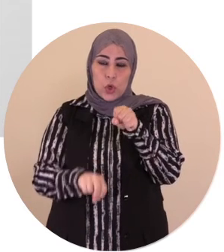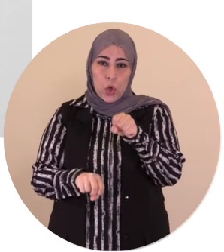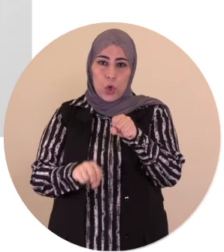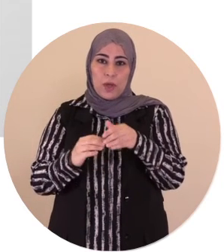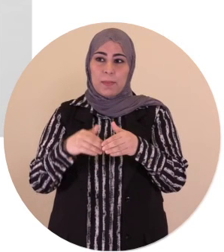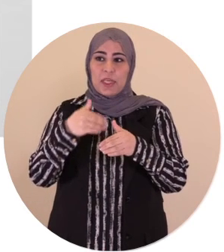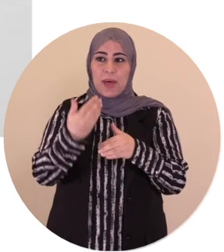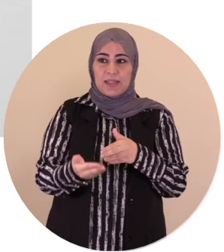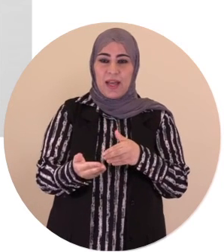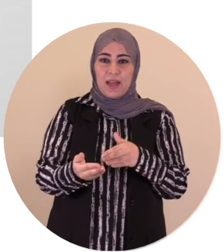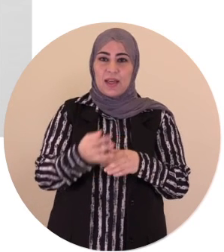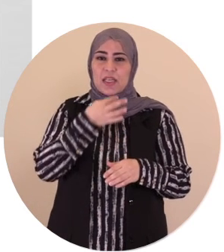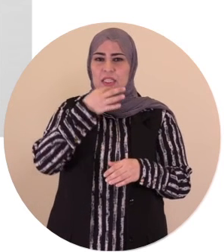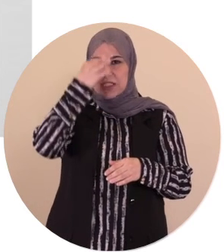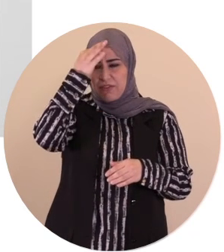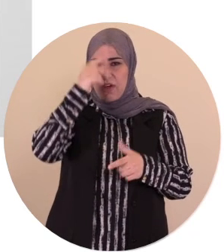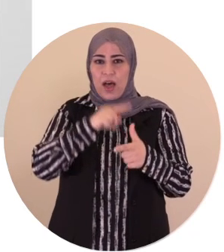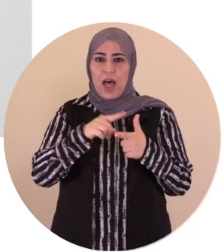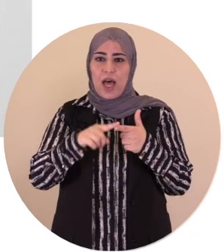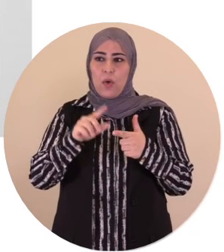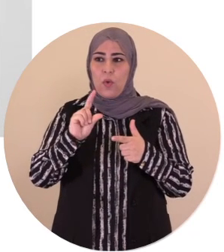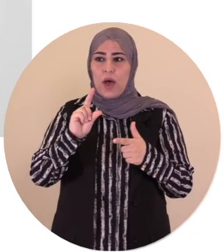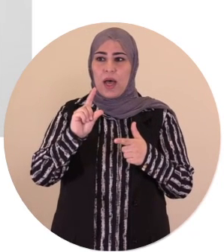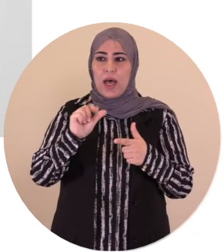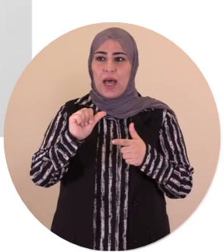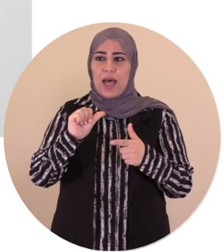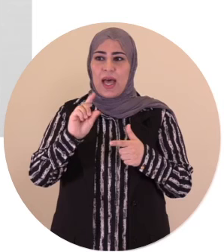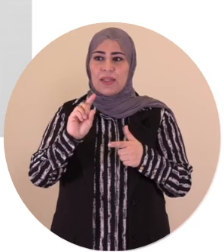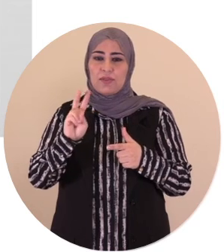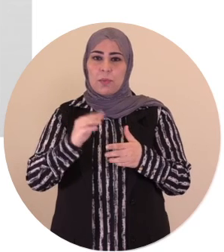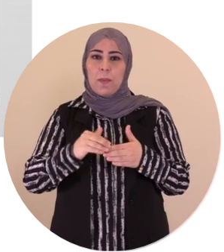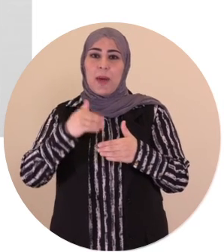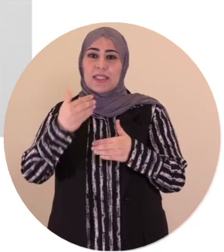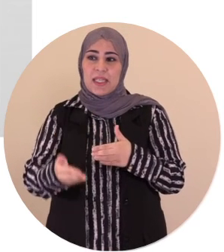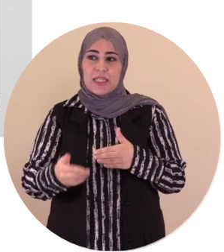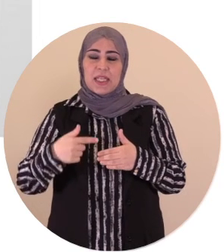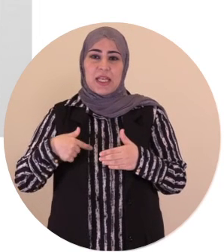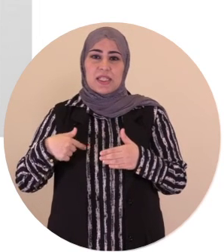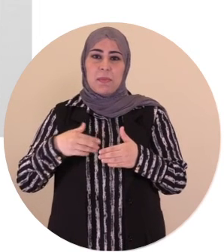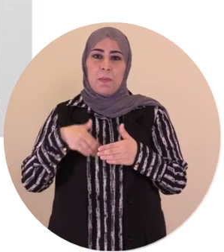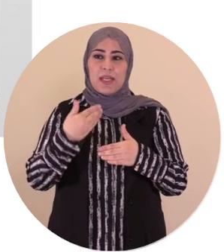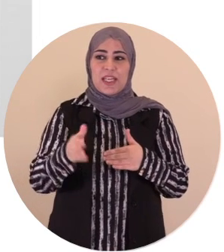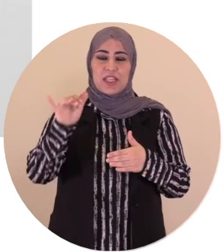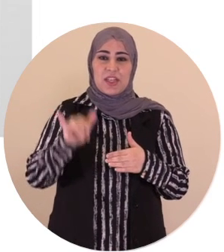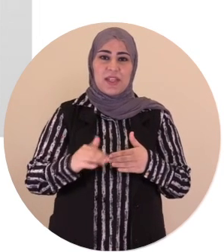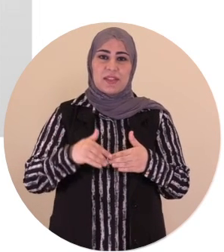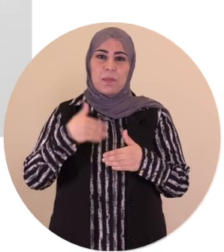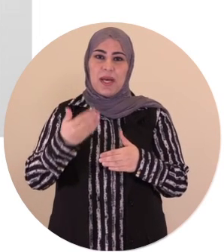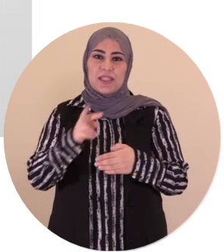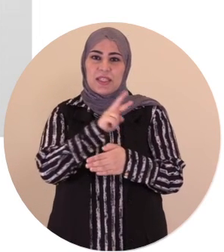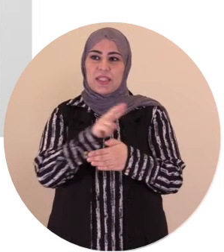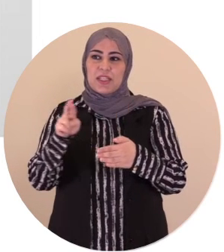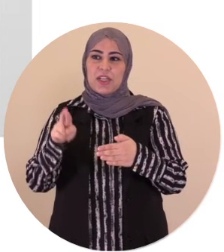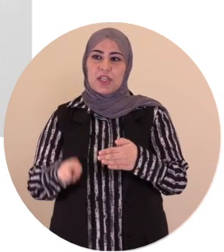to simply follow the equation. There is an order of words you simply have to follow. So if you're going to use such that, you'll have